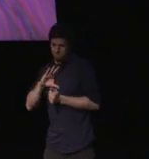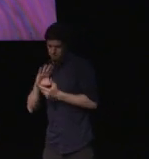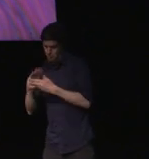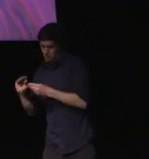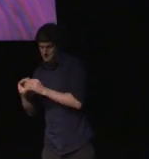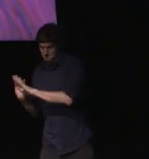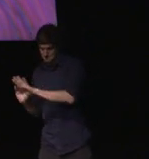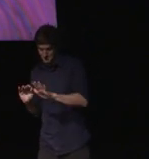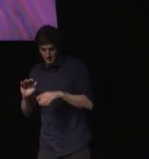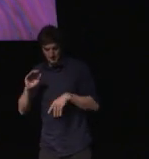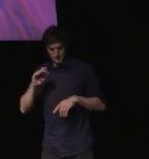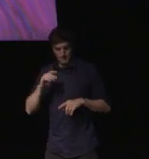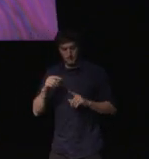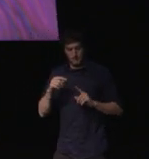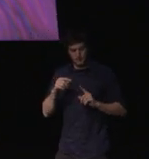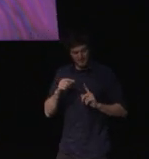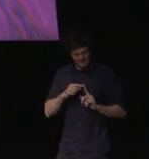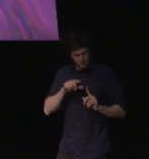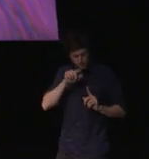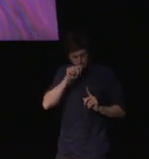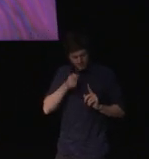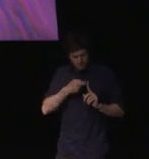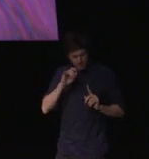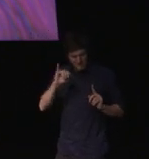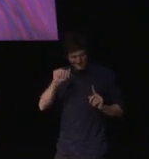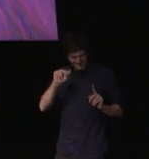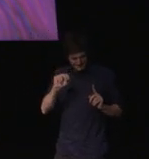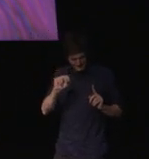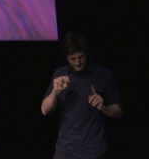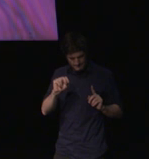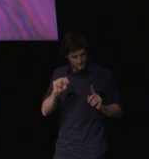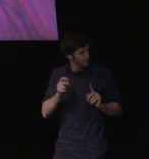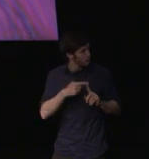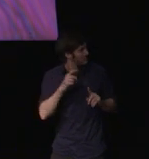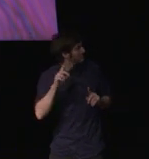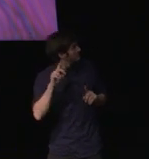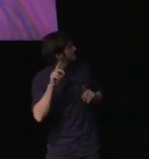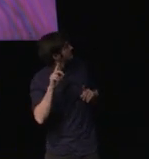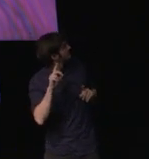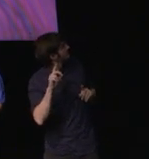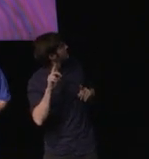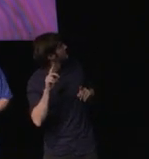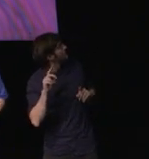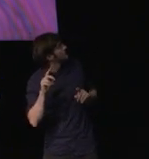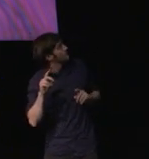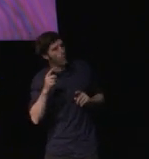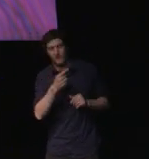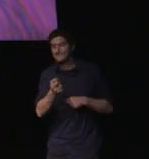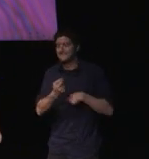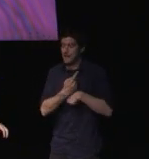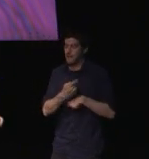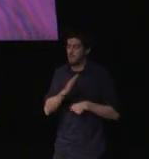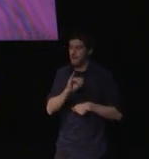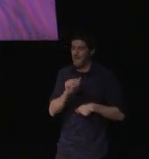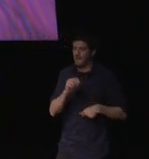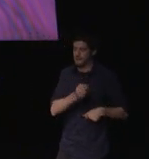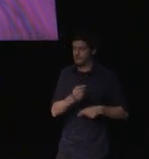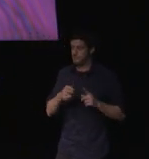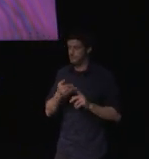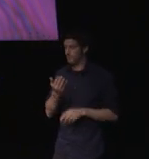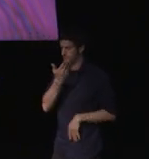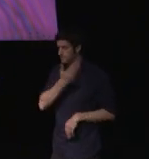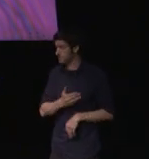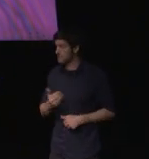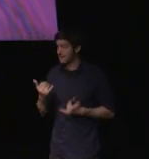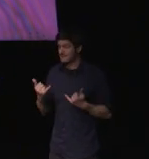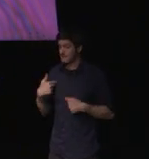This tweet was actually sent to me from Ian. It's by Dear Ms. Hashim, and it says, "Today we watched and rewatched